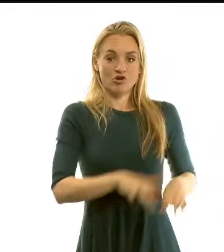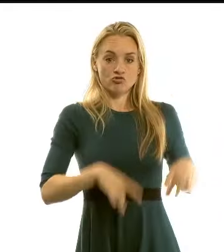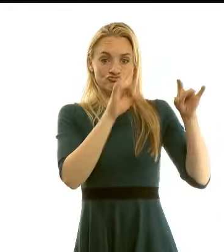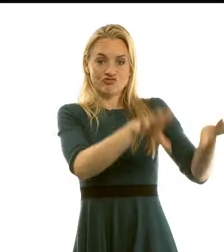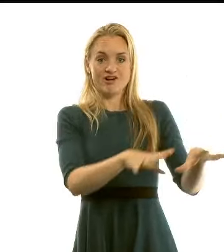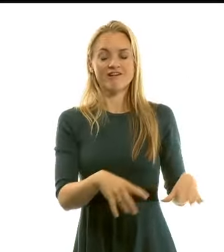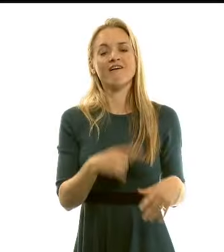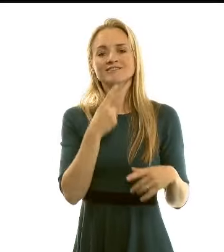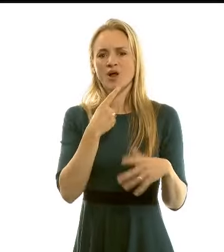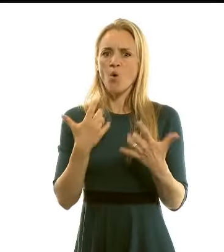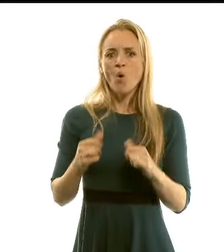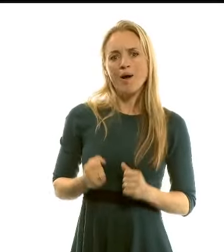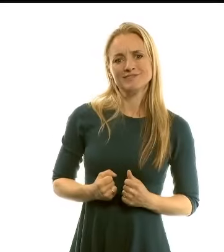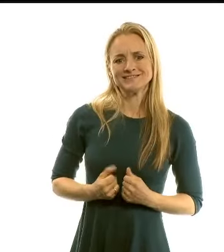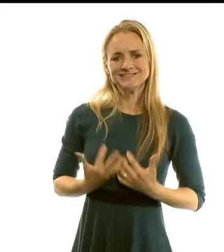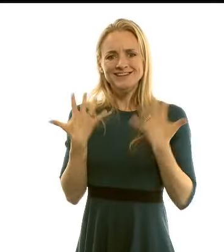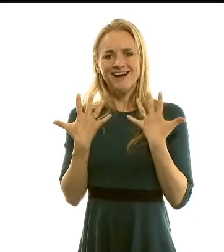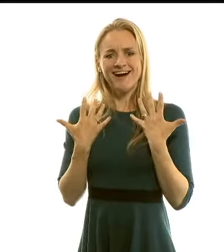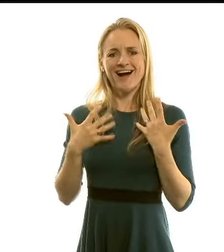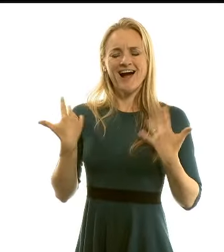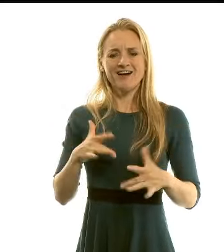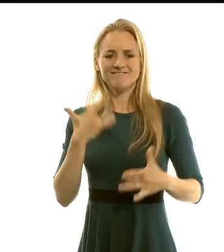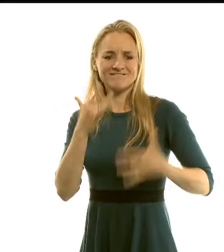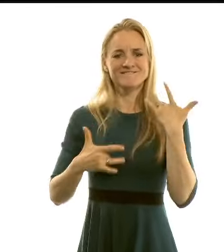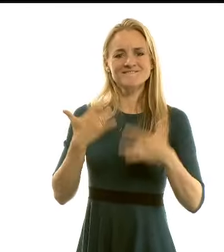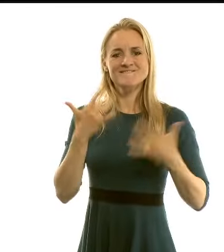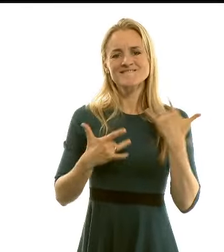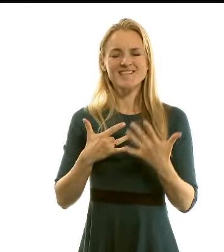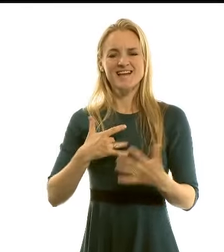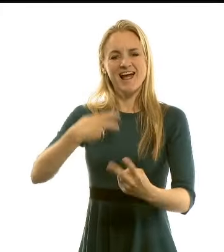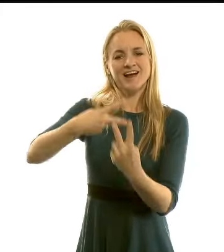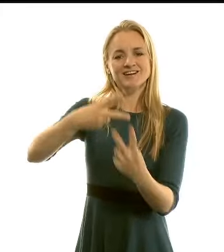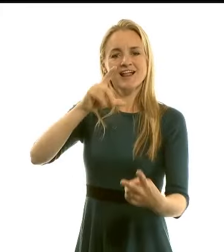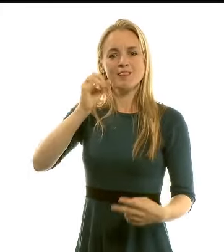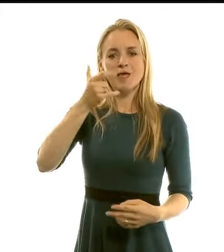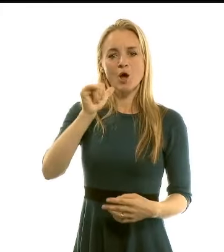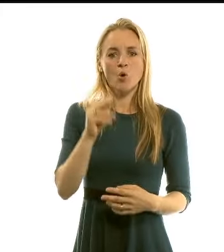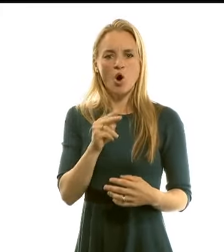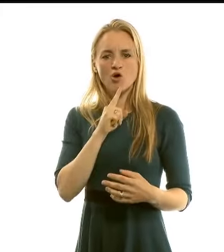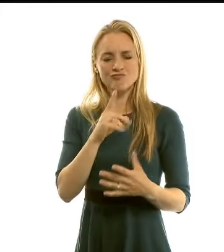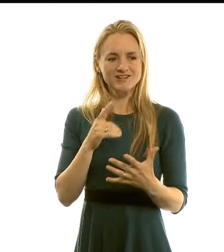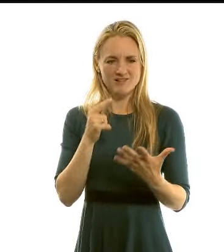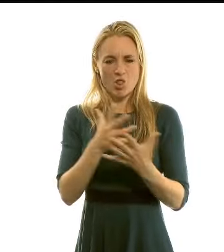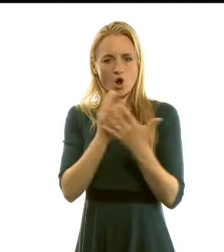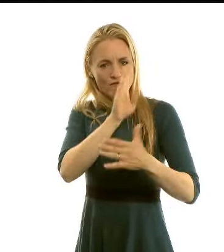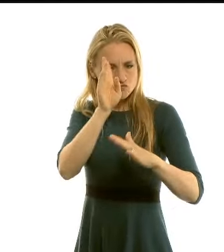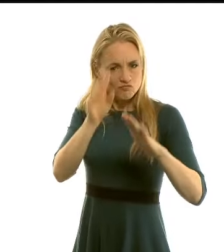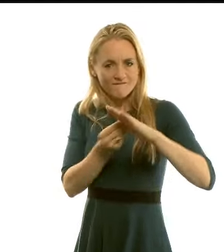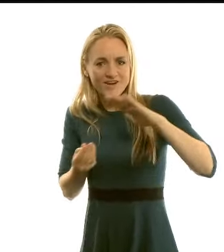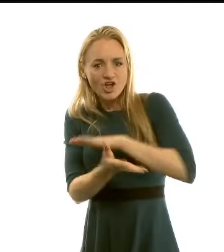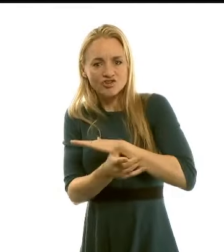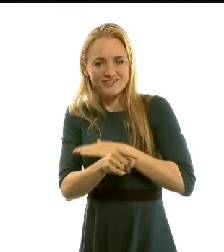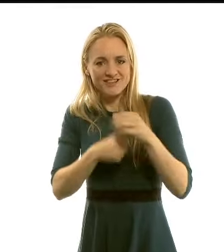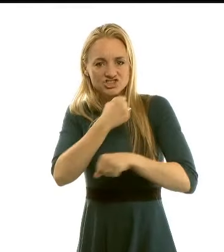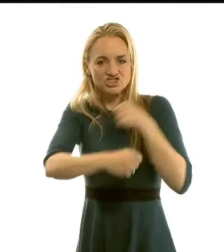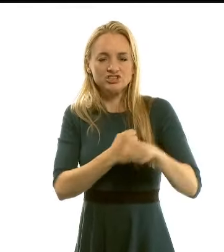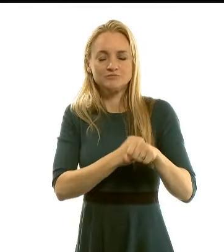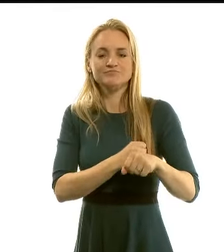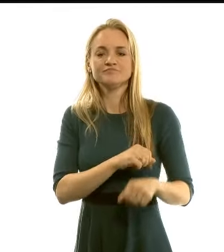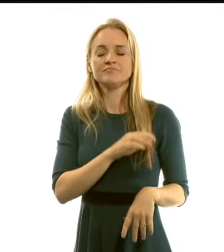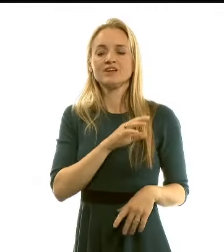hype. Hashtag LegoCon. Absolutely nailed it this year with all the reveals. Wow! That's from Jay in Australia. Could you